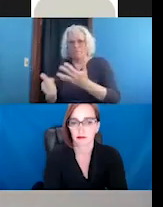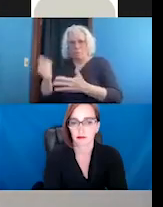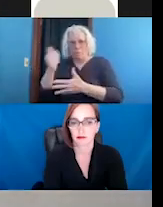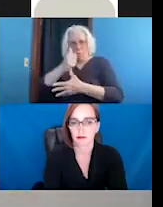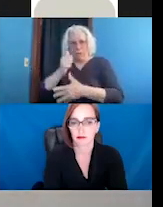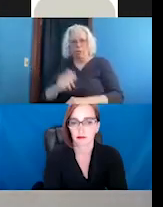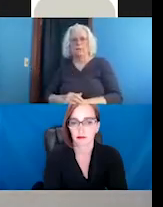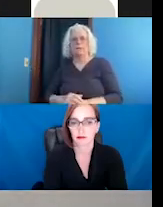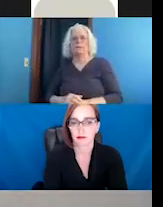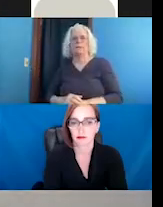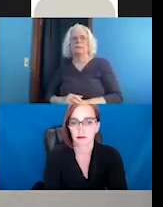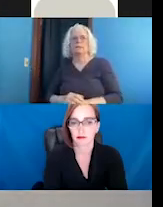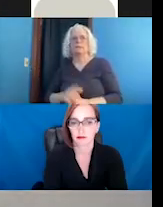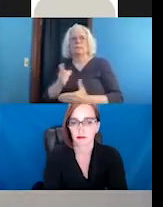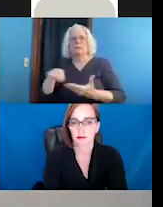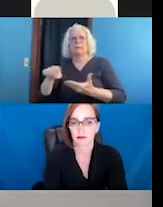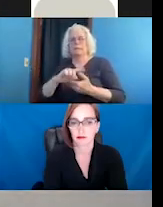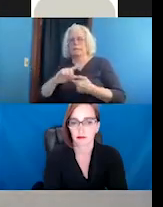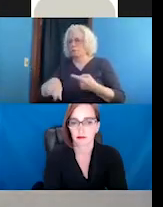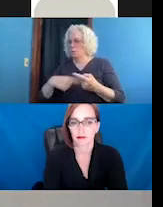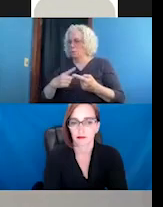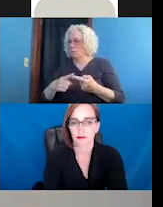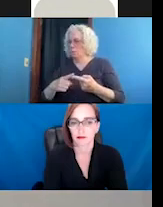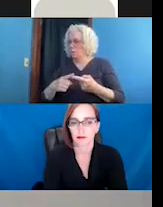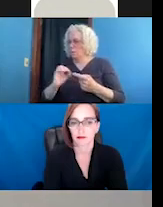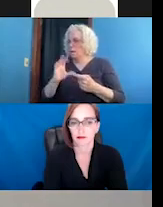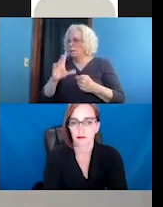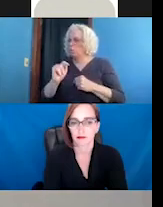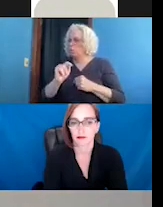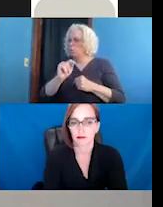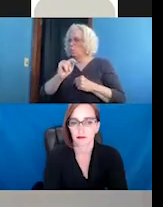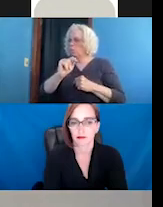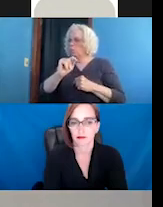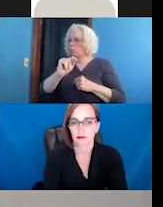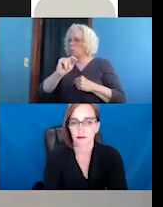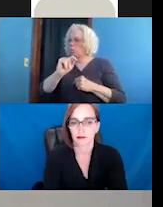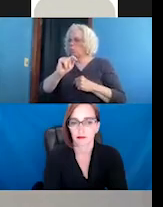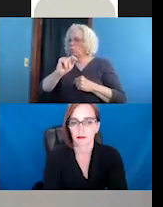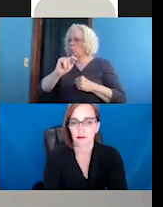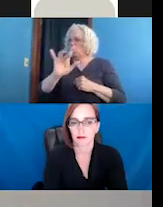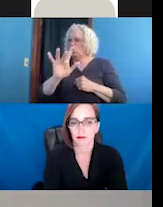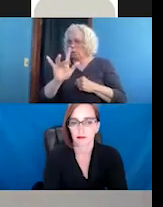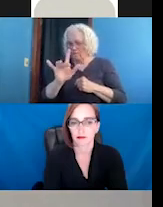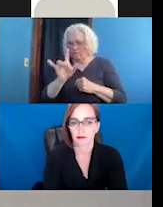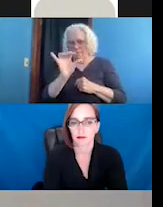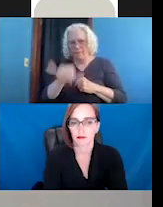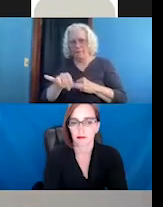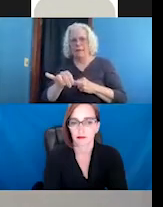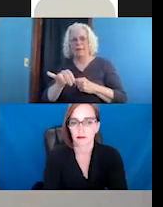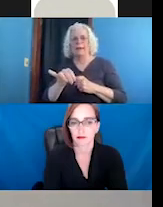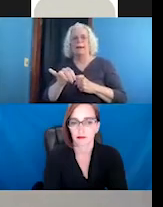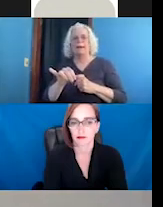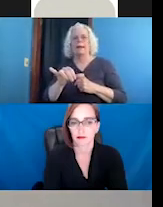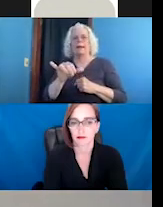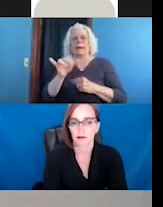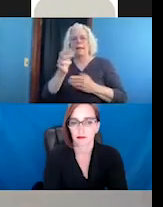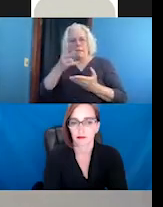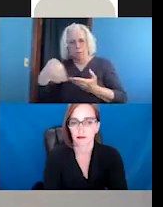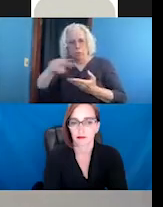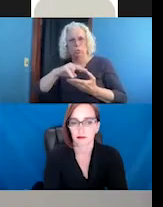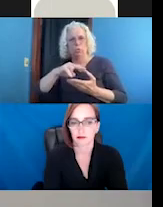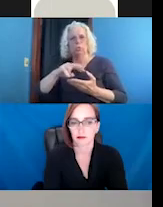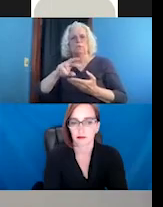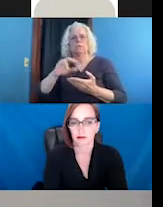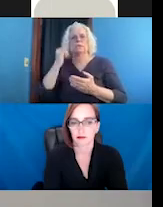next week's date? Next week is the 25th, Monday the 25th. The following week, we'll continue ranking